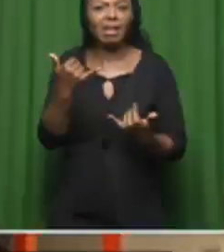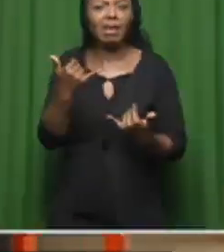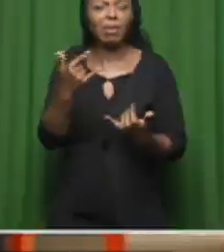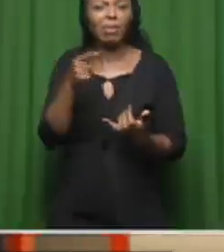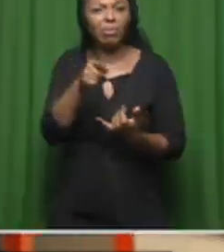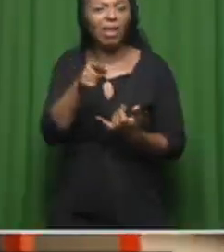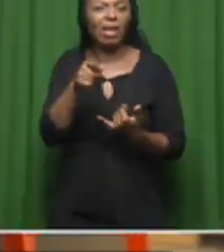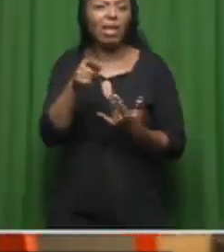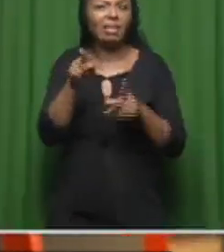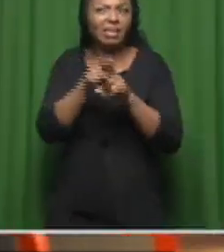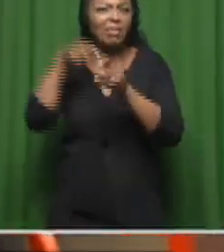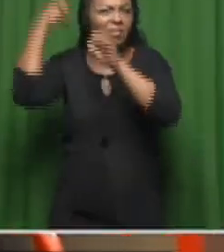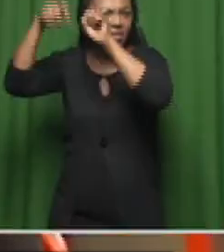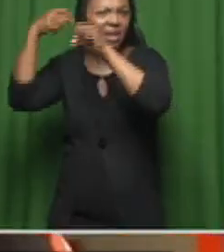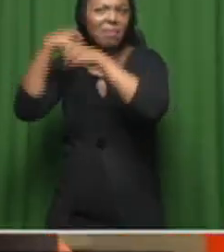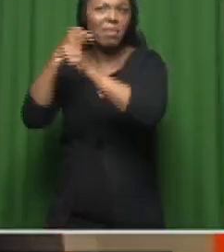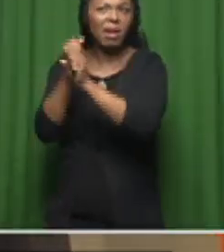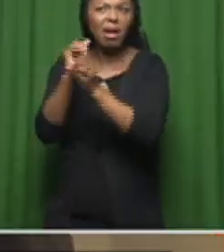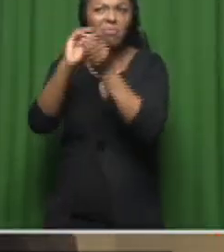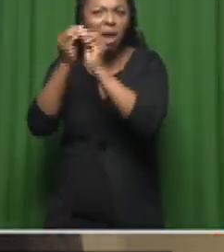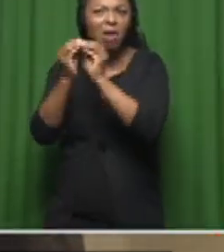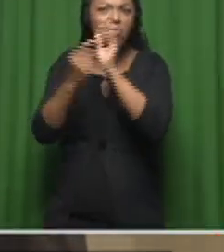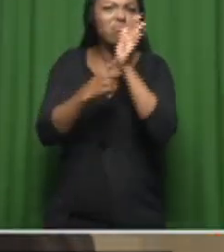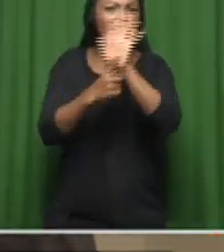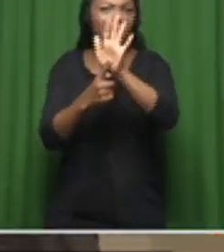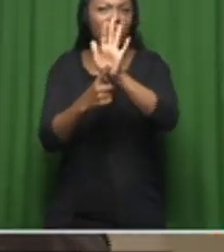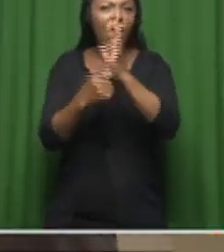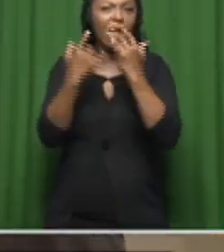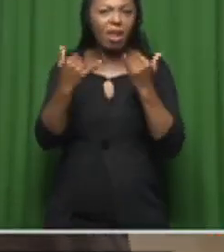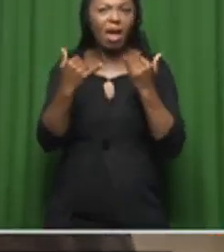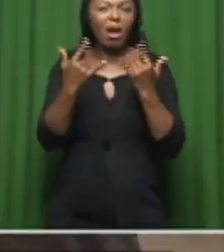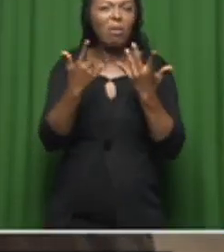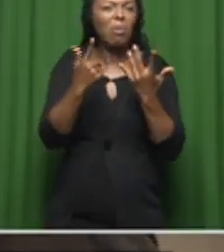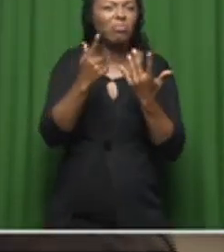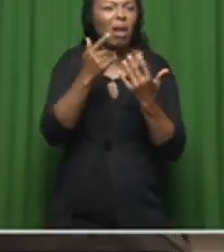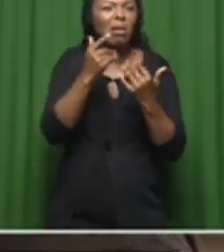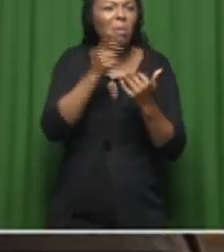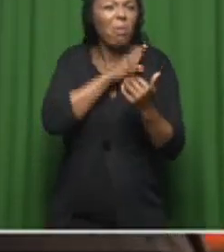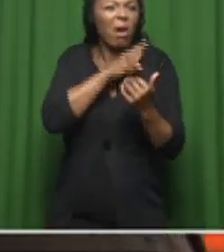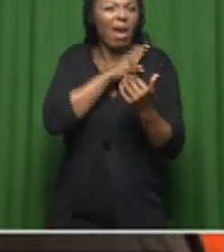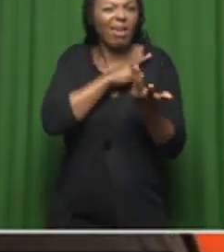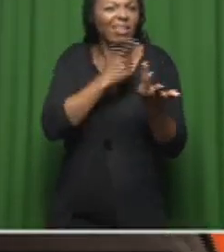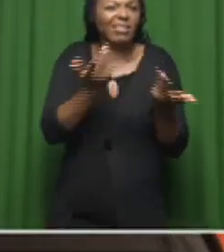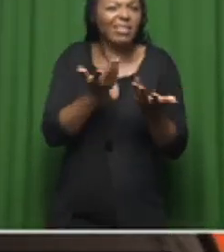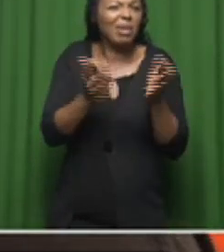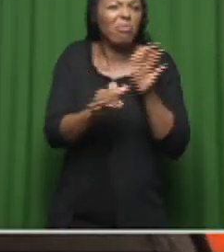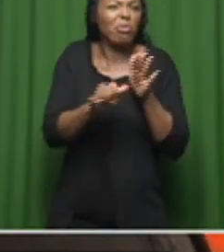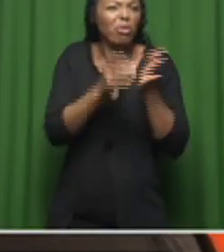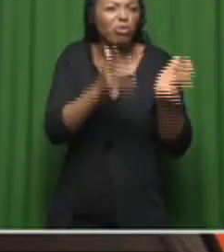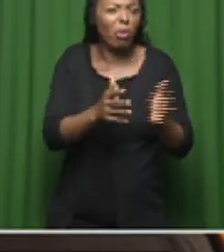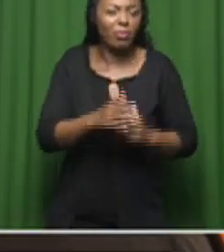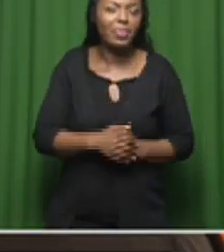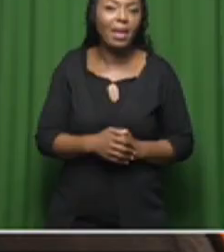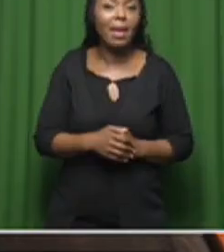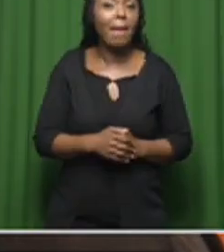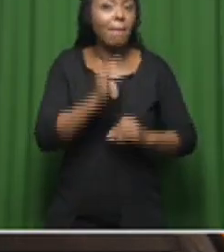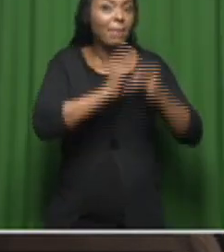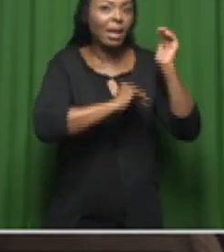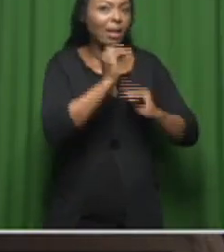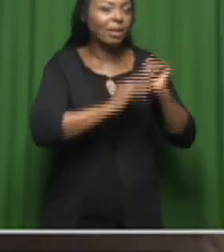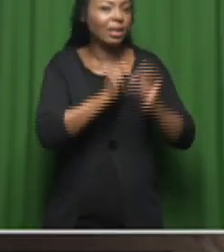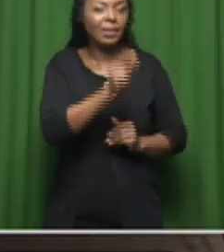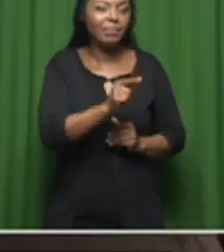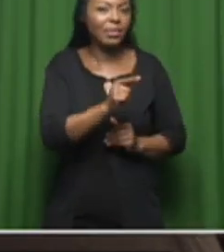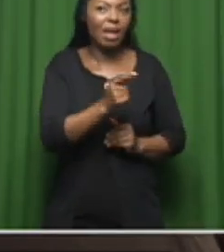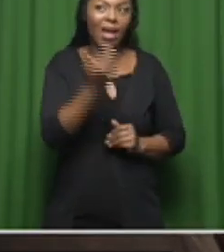also the brutalism of the building. It's one of the buildings that hasn't changed from apartheid times.